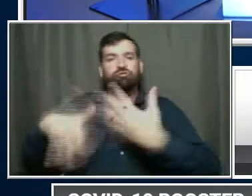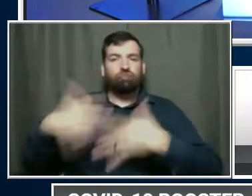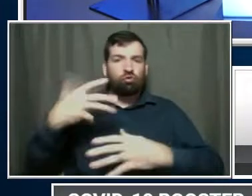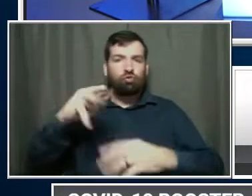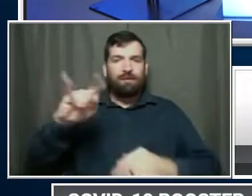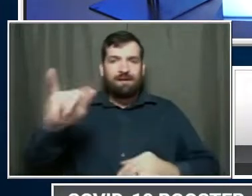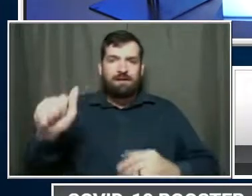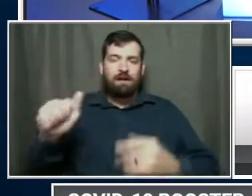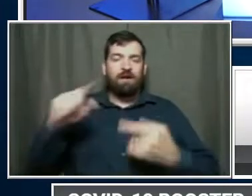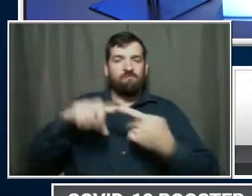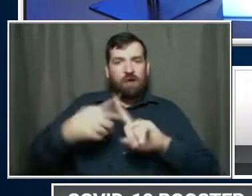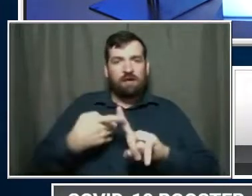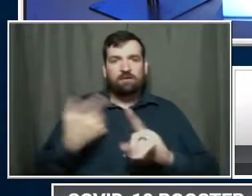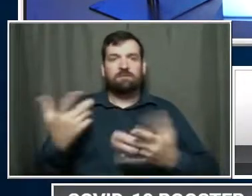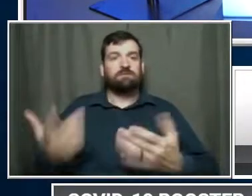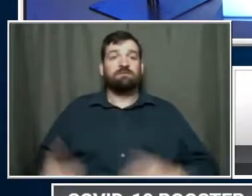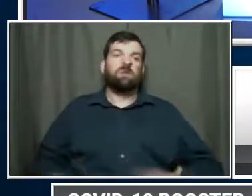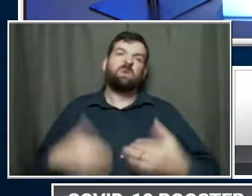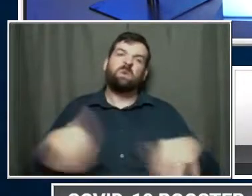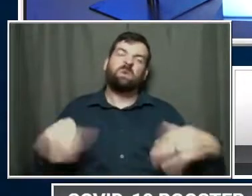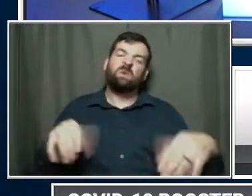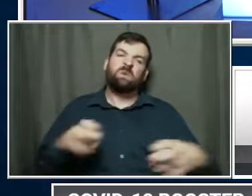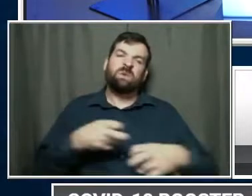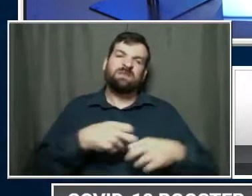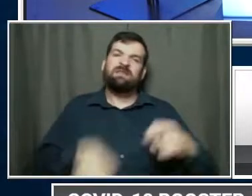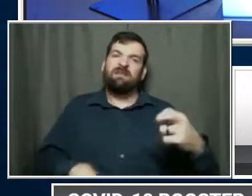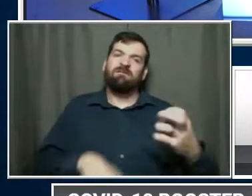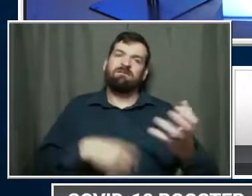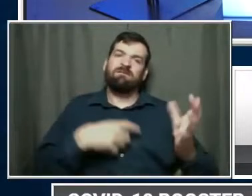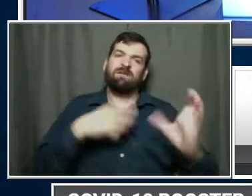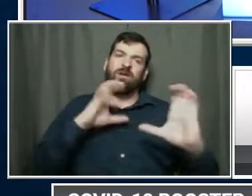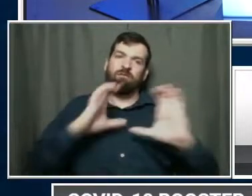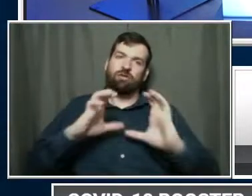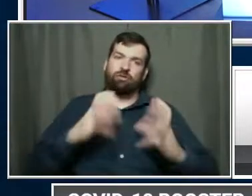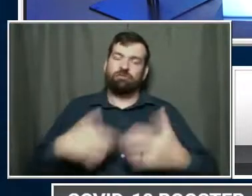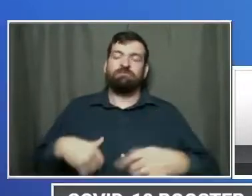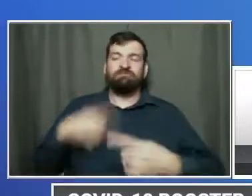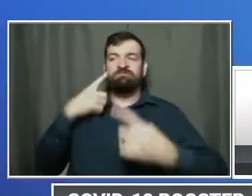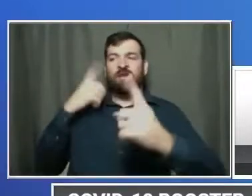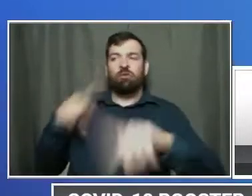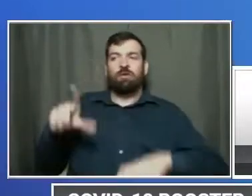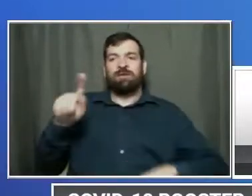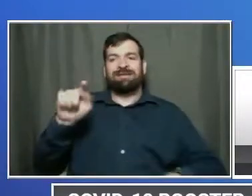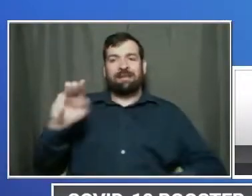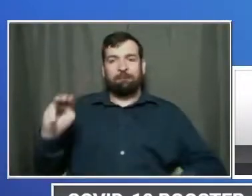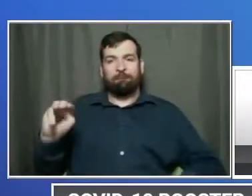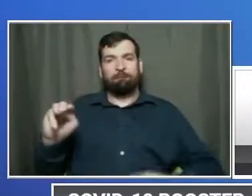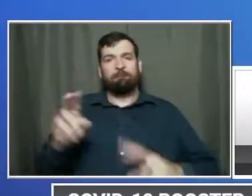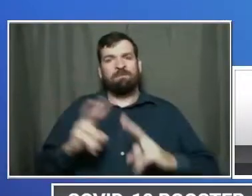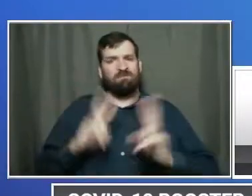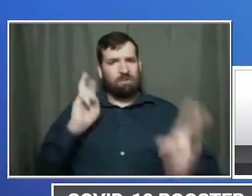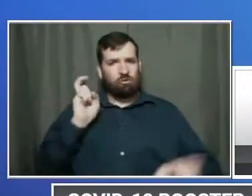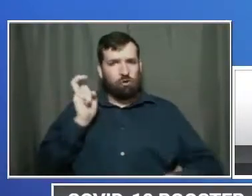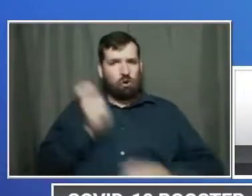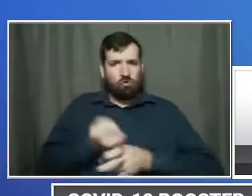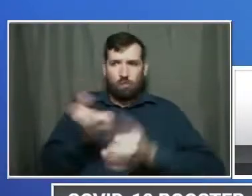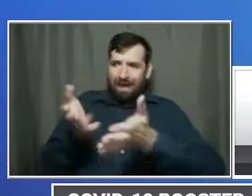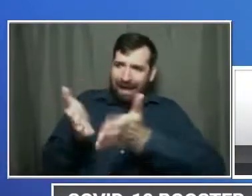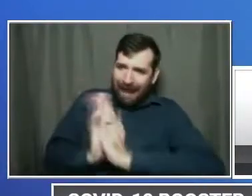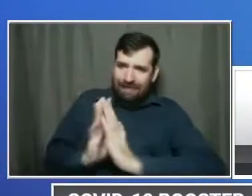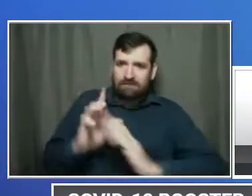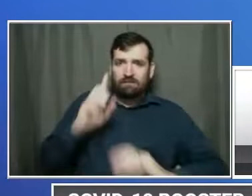ask. I mean, it's a difficult conversation to have. Like, I agree with Tim. It's very hard to ask someone for an organ